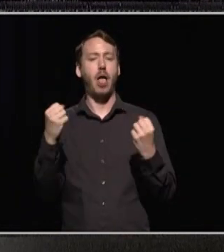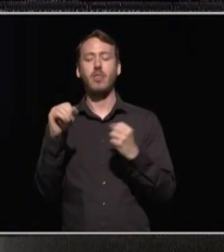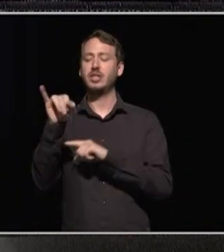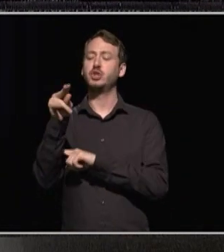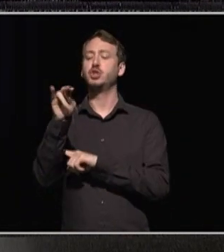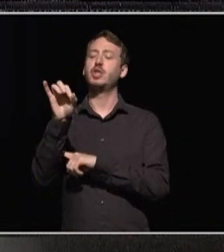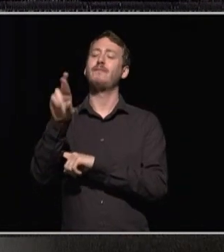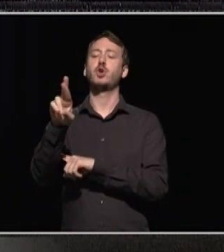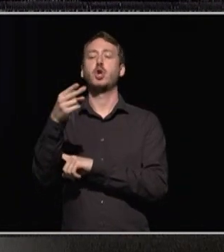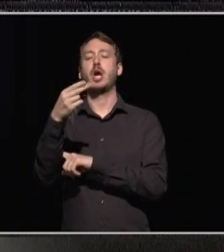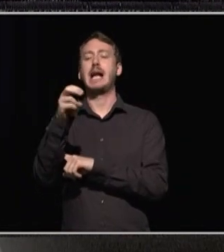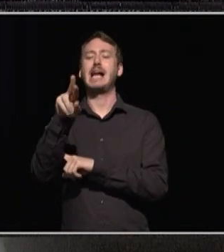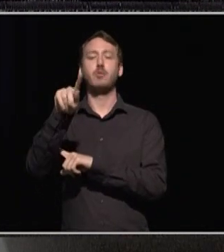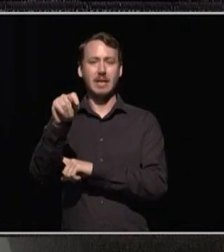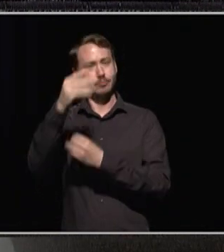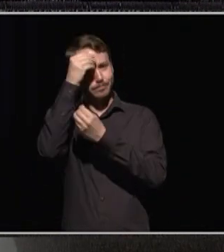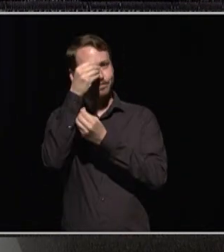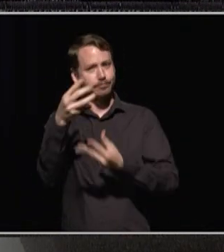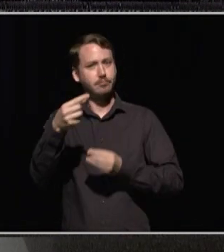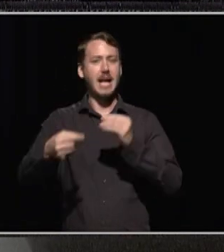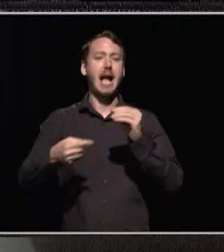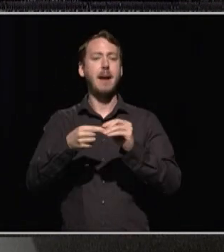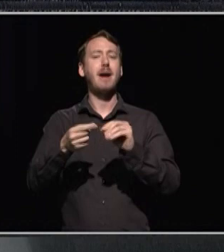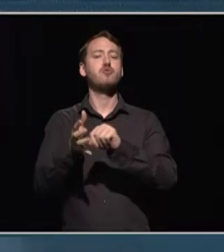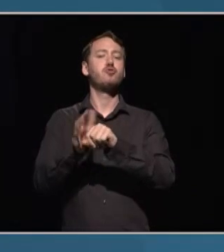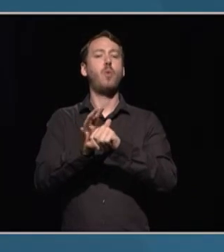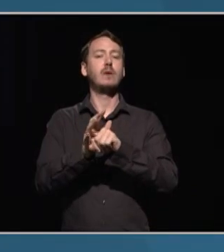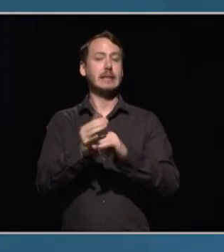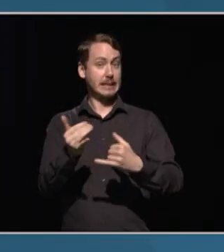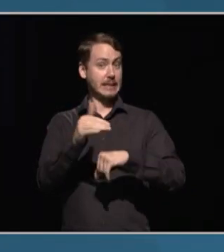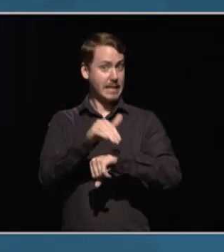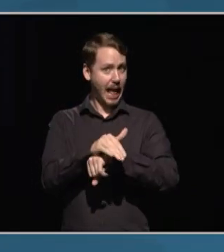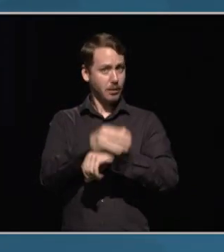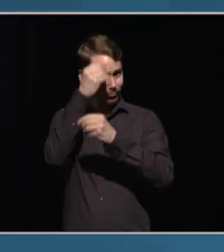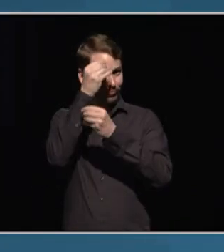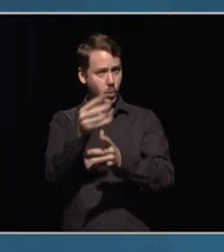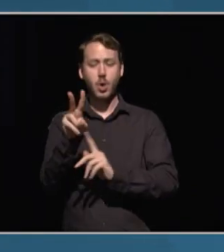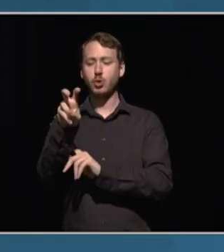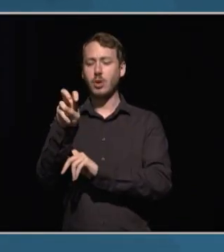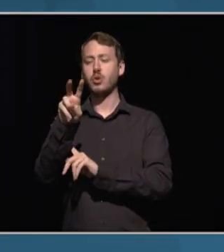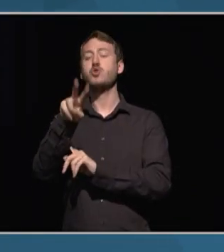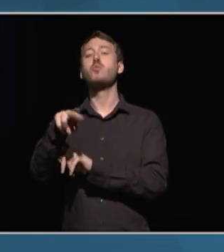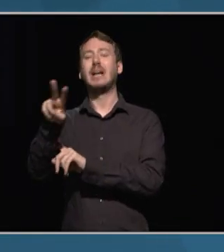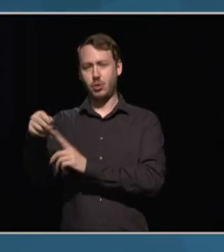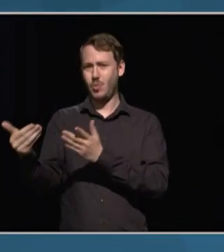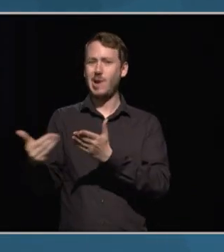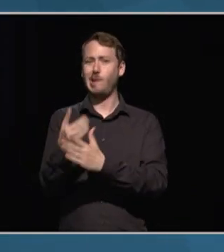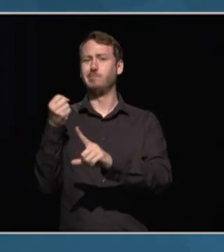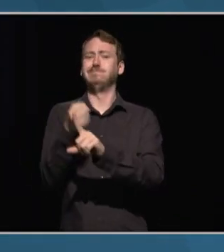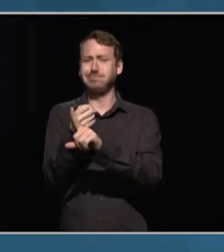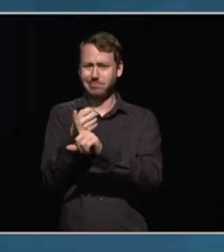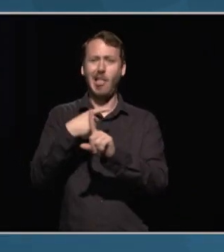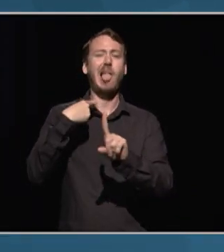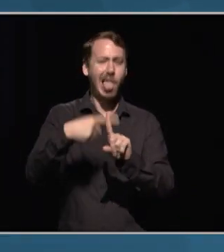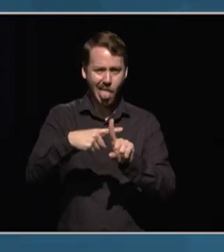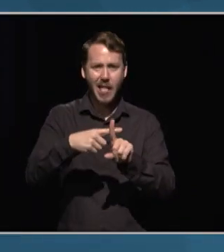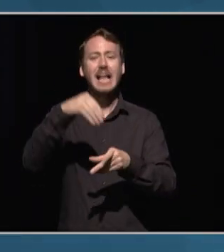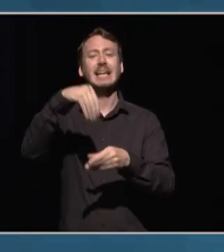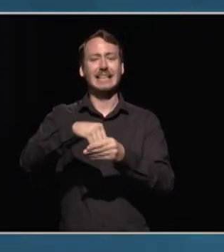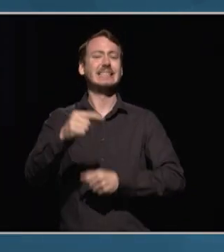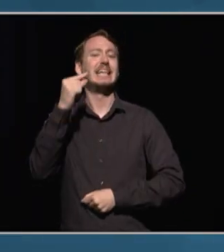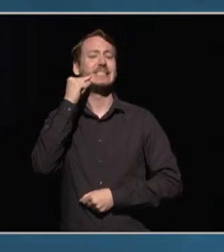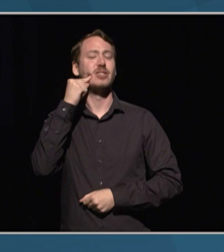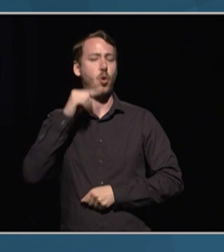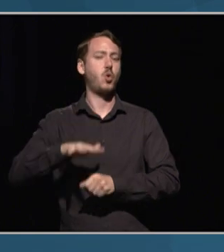COVID-19 update for the San Antonio community. Tonight we're reporting 222 new cases of COVID-19 in our city, which brings